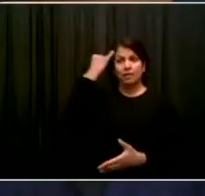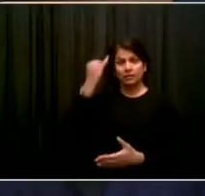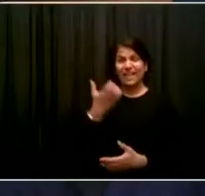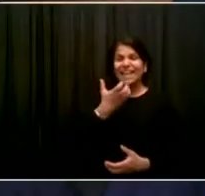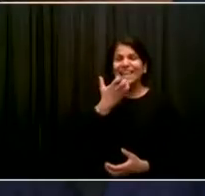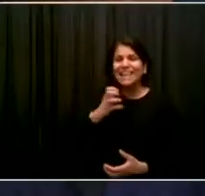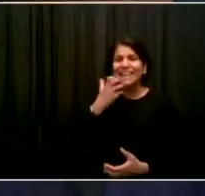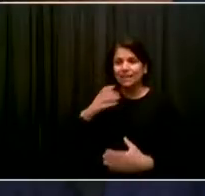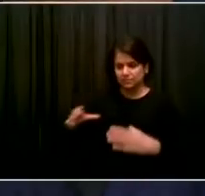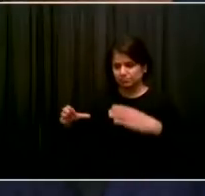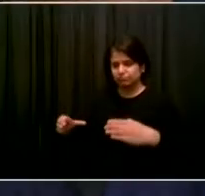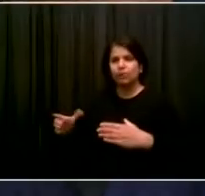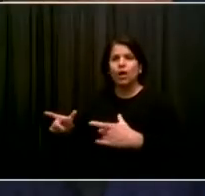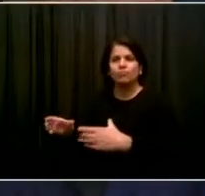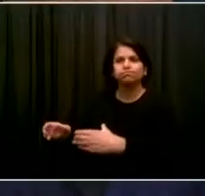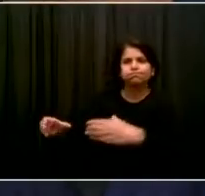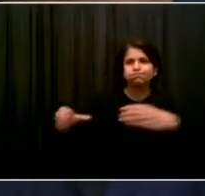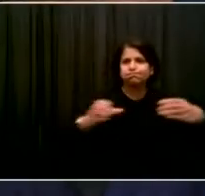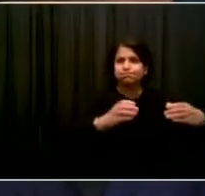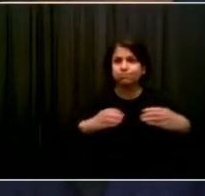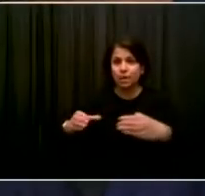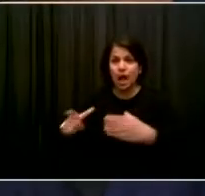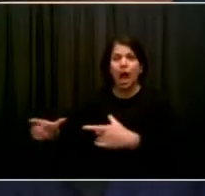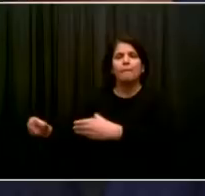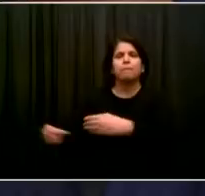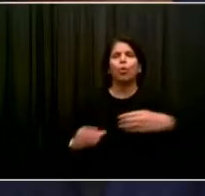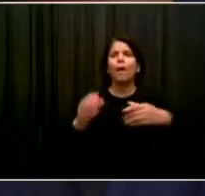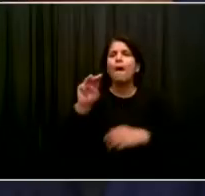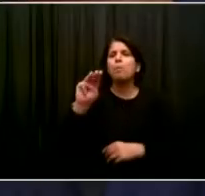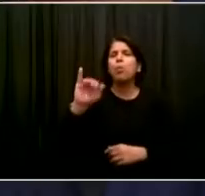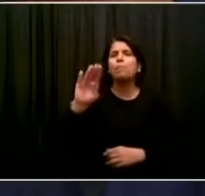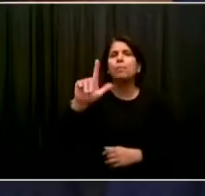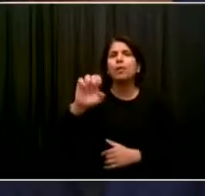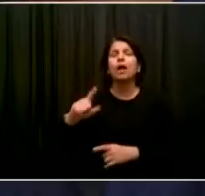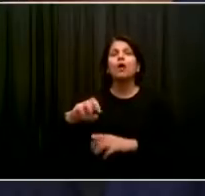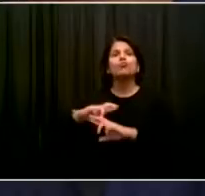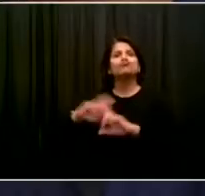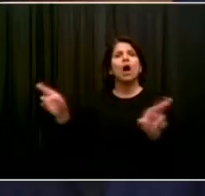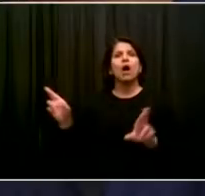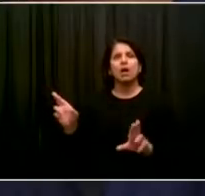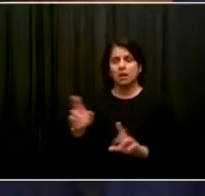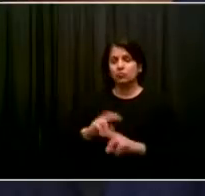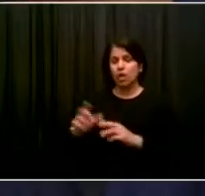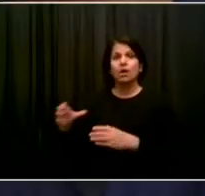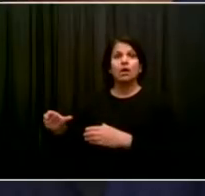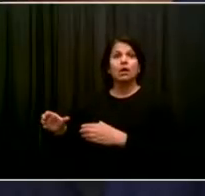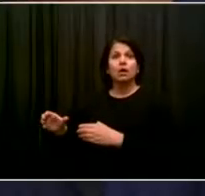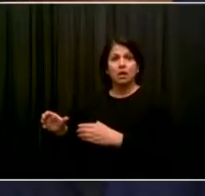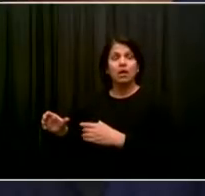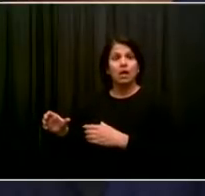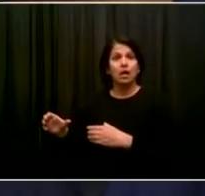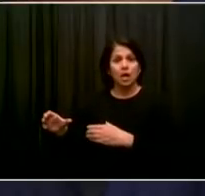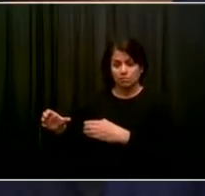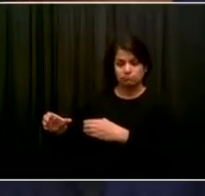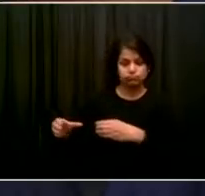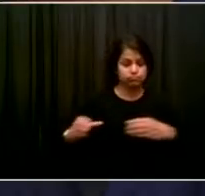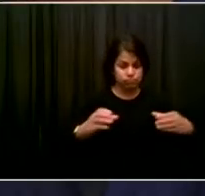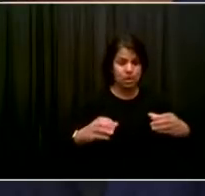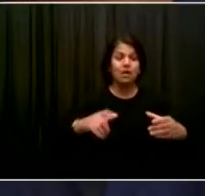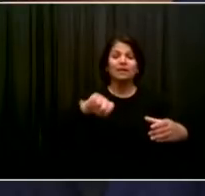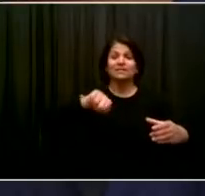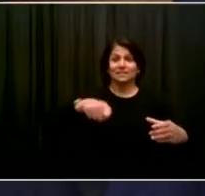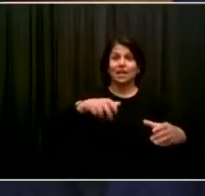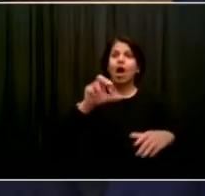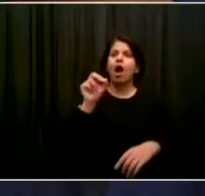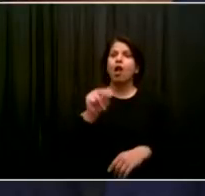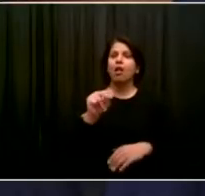may have been on for over a 24-hour period. And there should be automatic shutoffs if cases